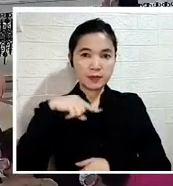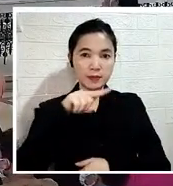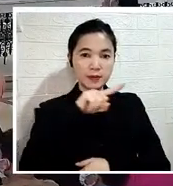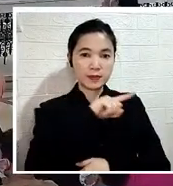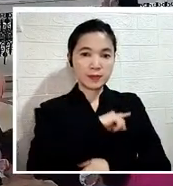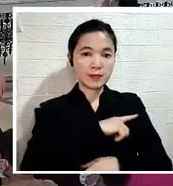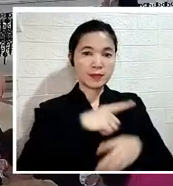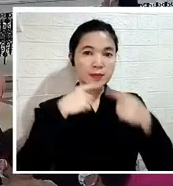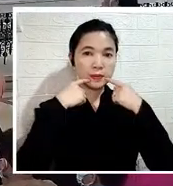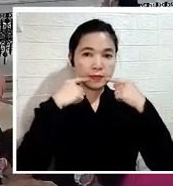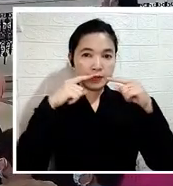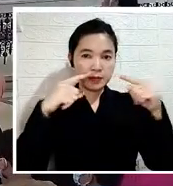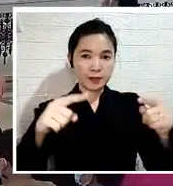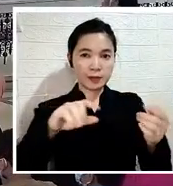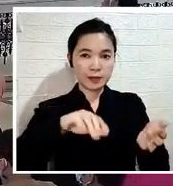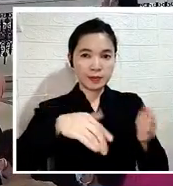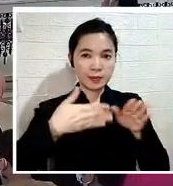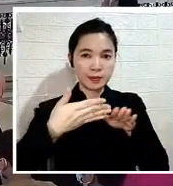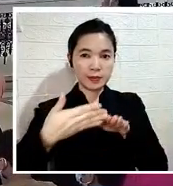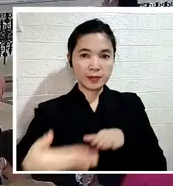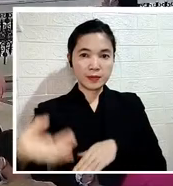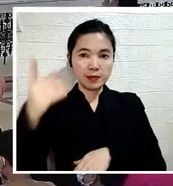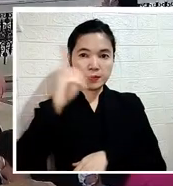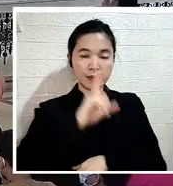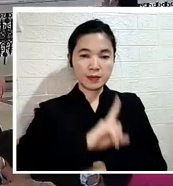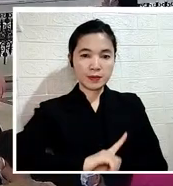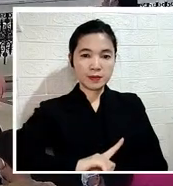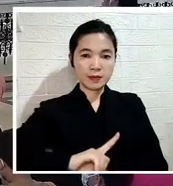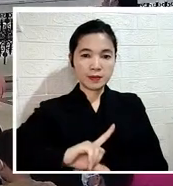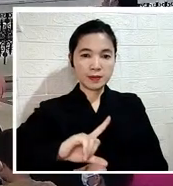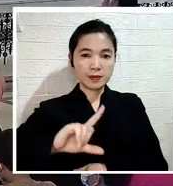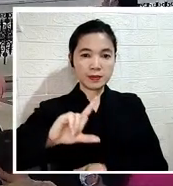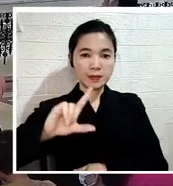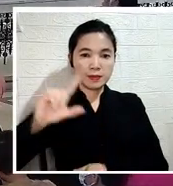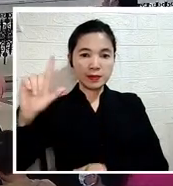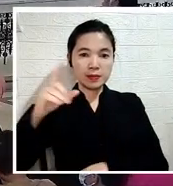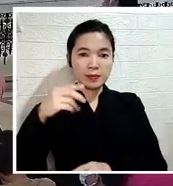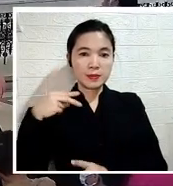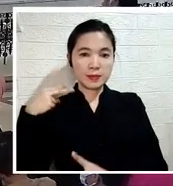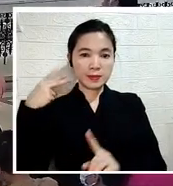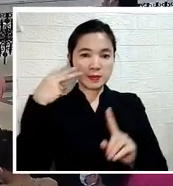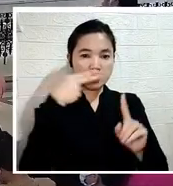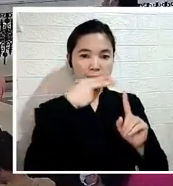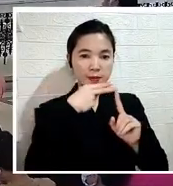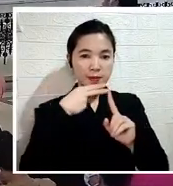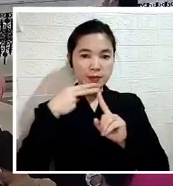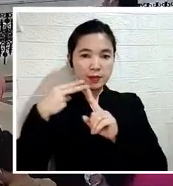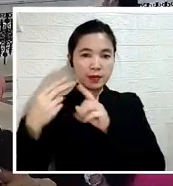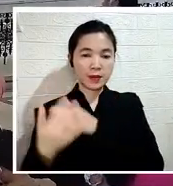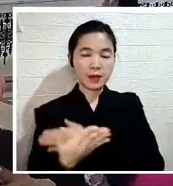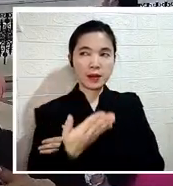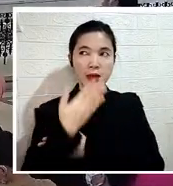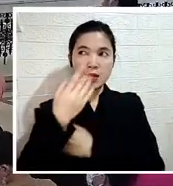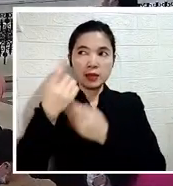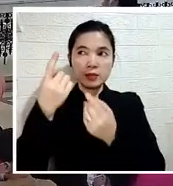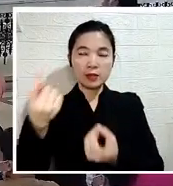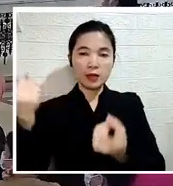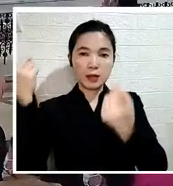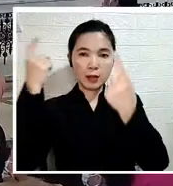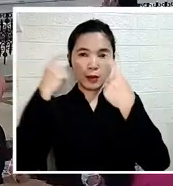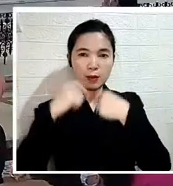we proclaim your death, O Lord, until